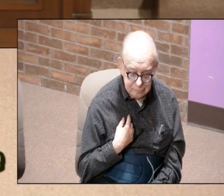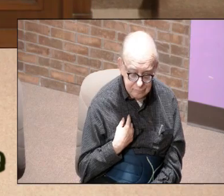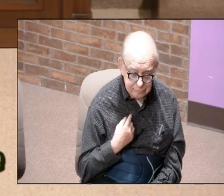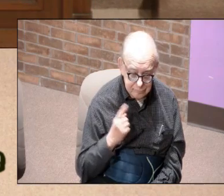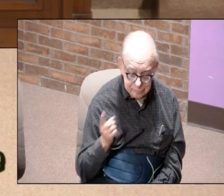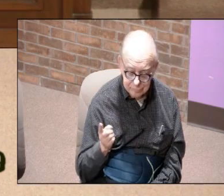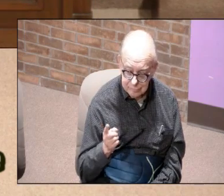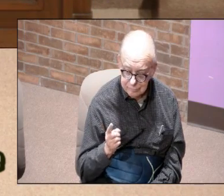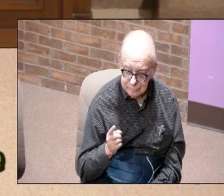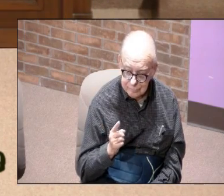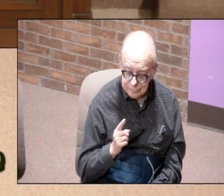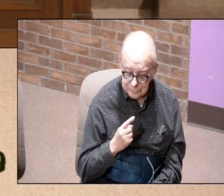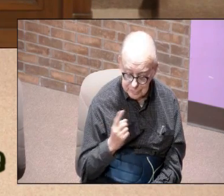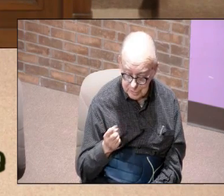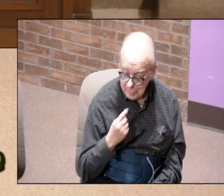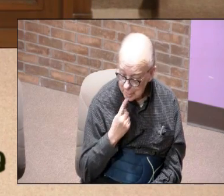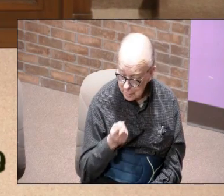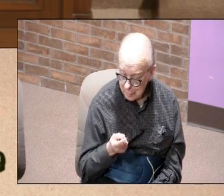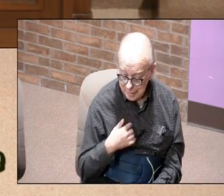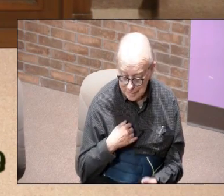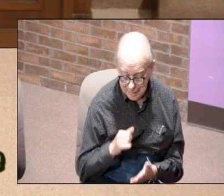you're the one that stopped me and told me to say it